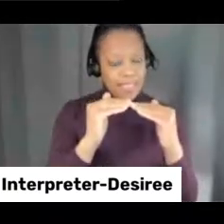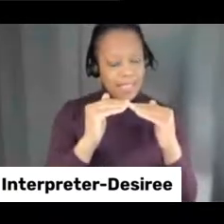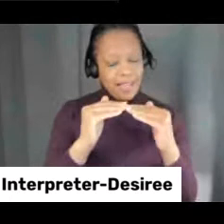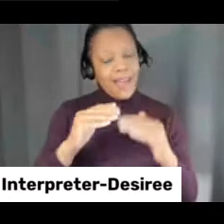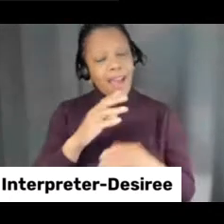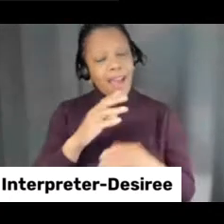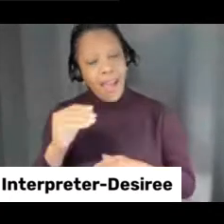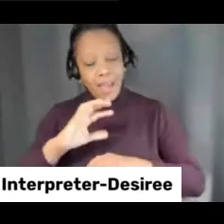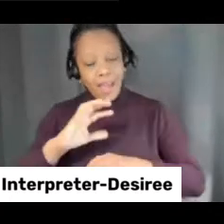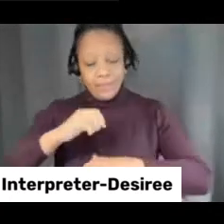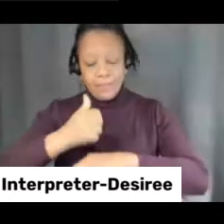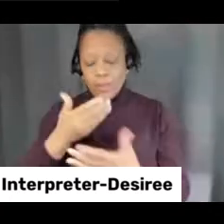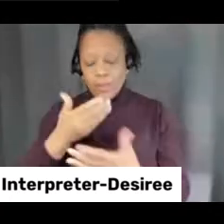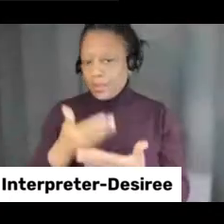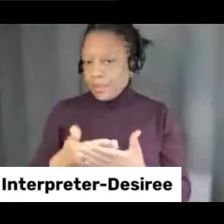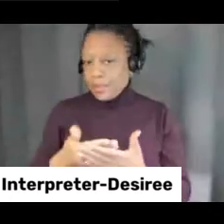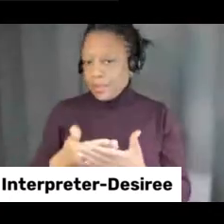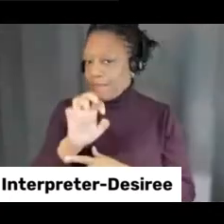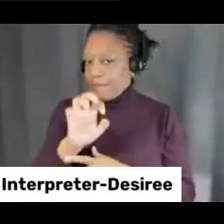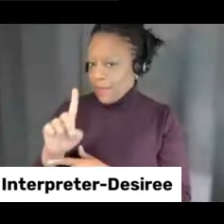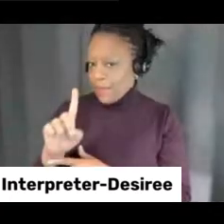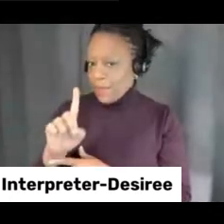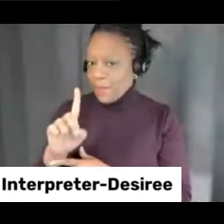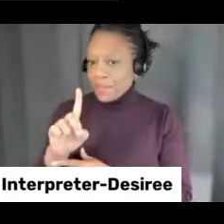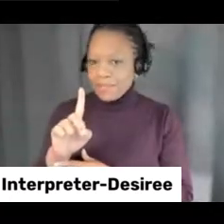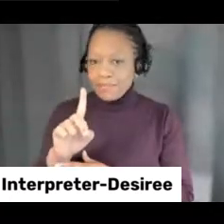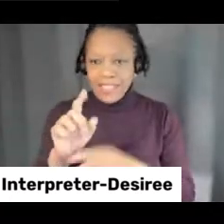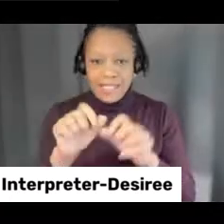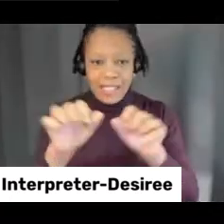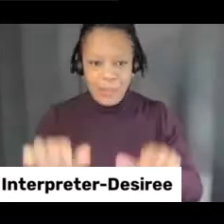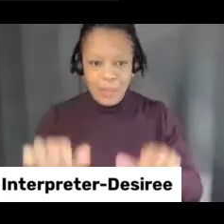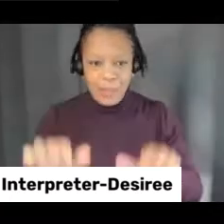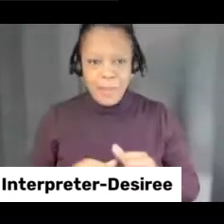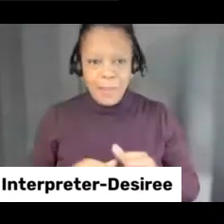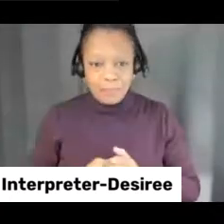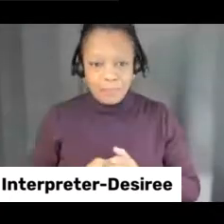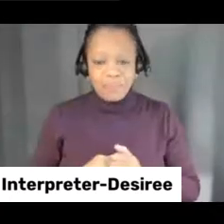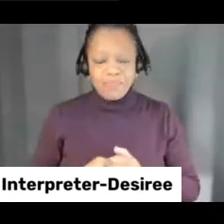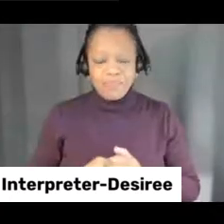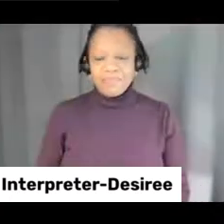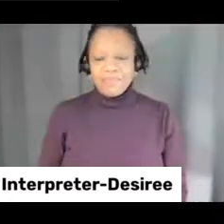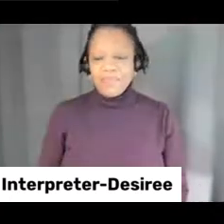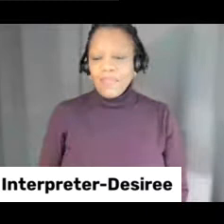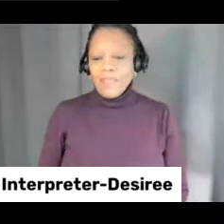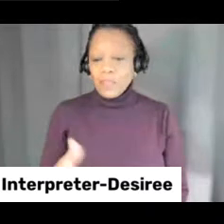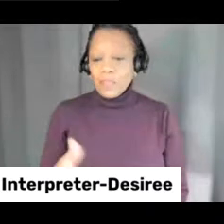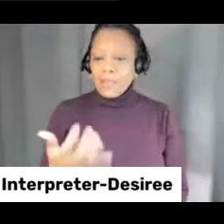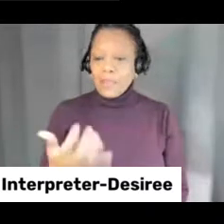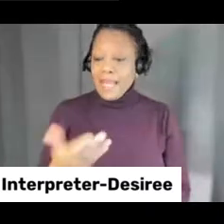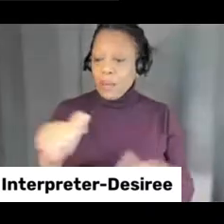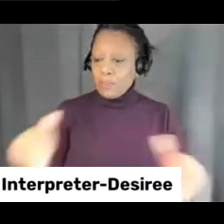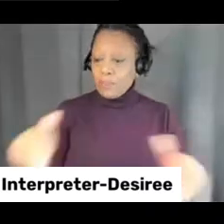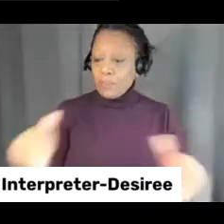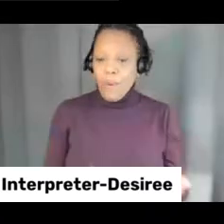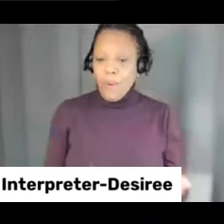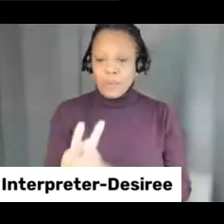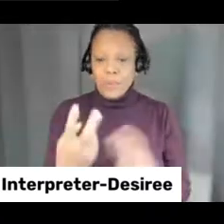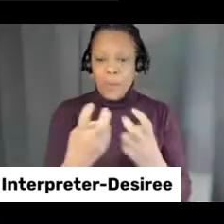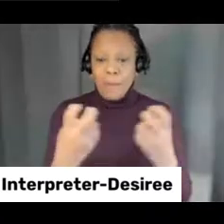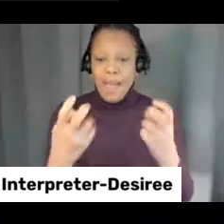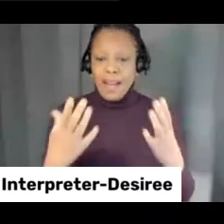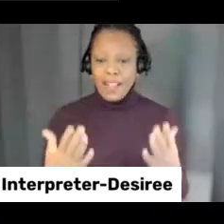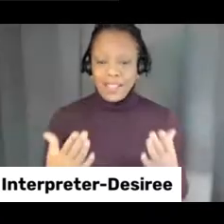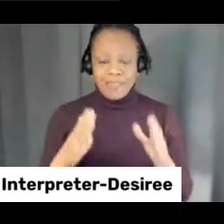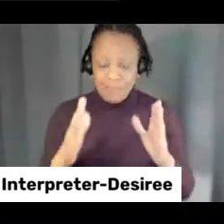system specifically around resiliency. So without further ado, I want to welcome the two panelists, two individuals that I